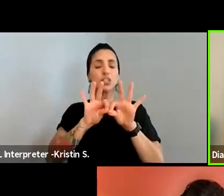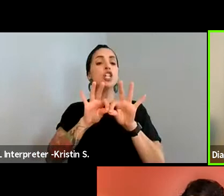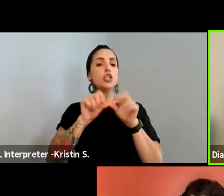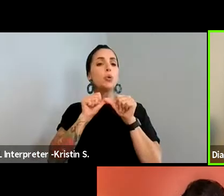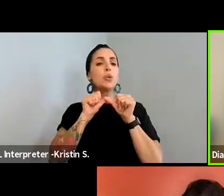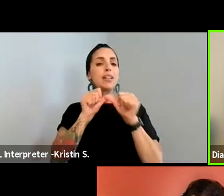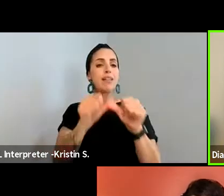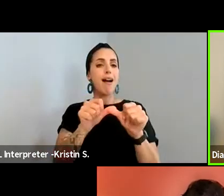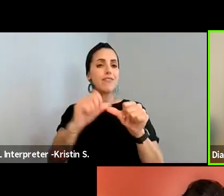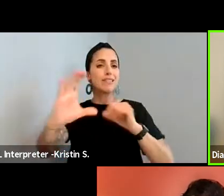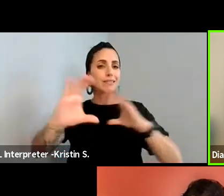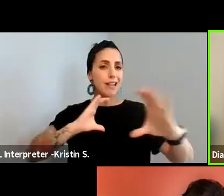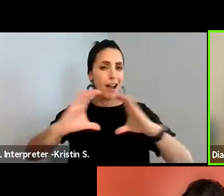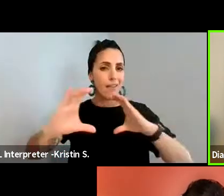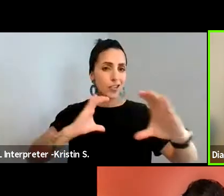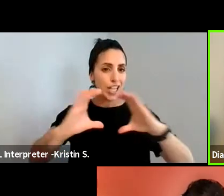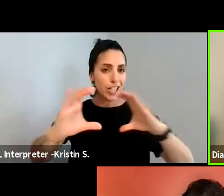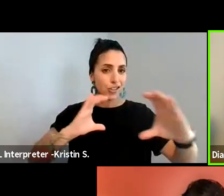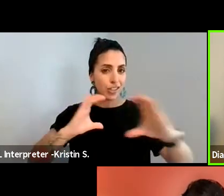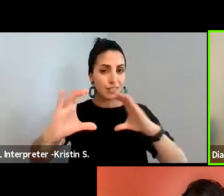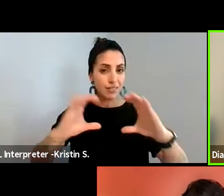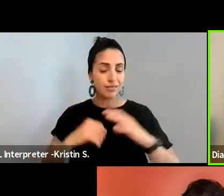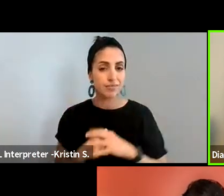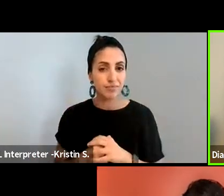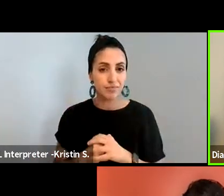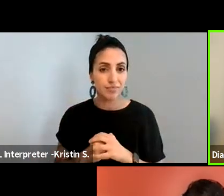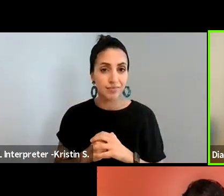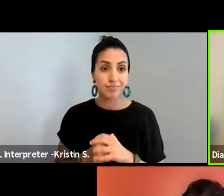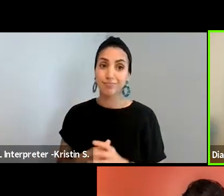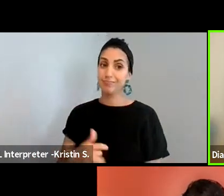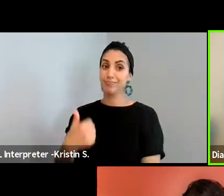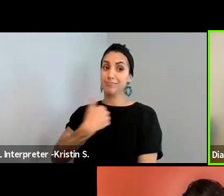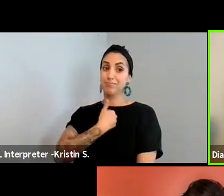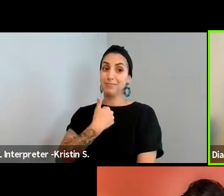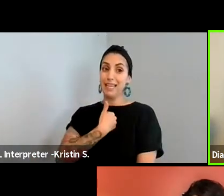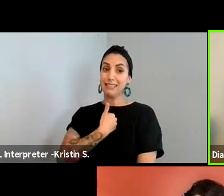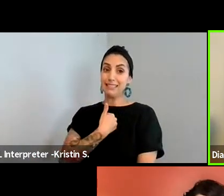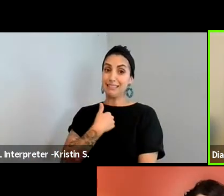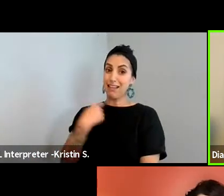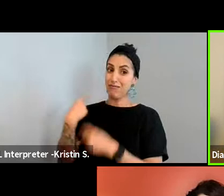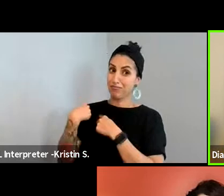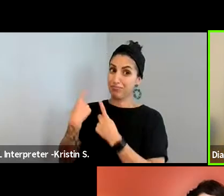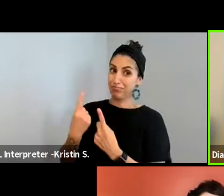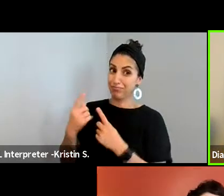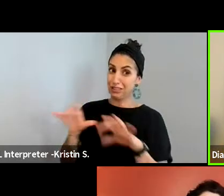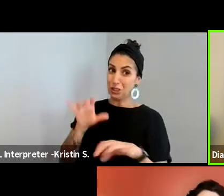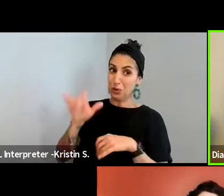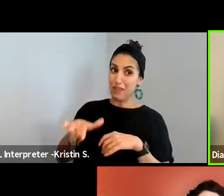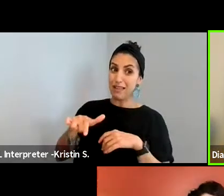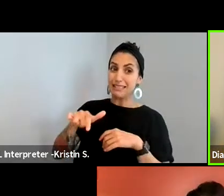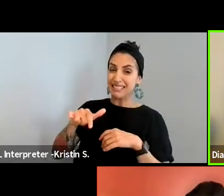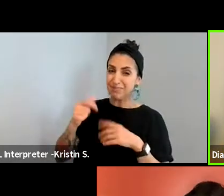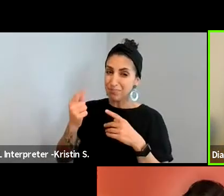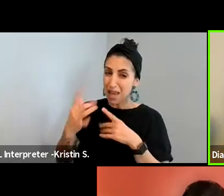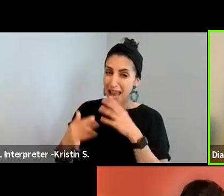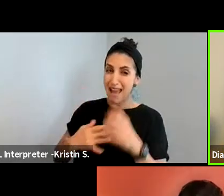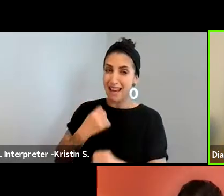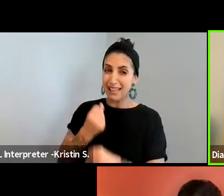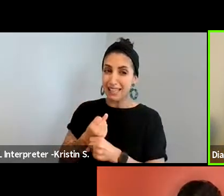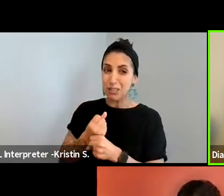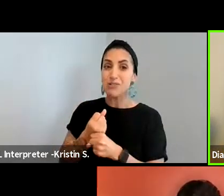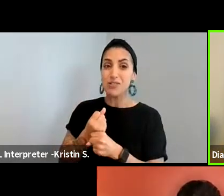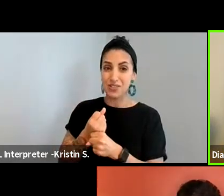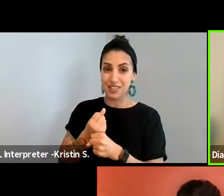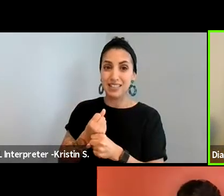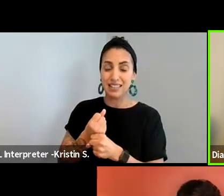conversation going. I've been doing this conversation for quite some time. And in